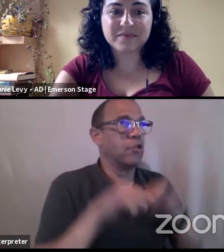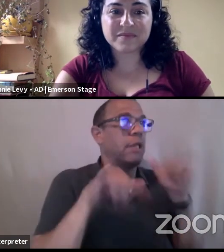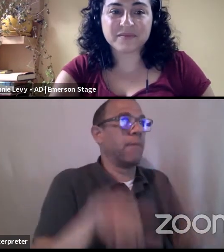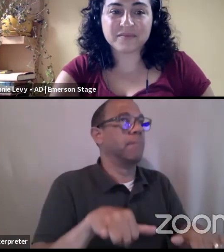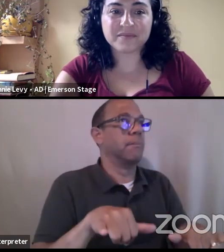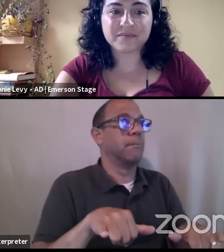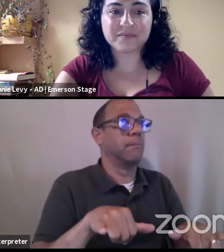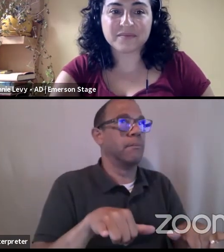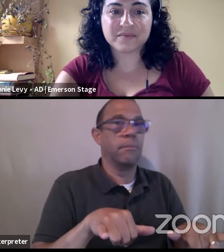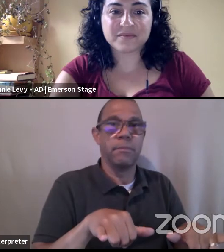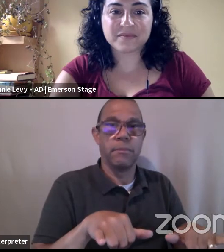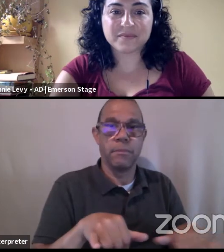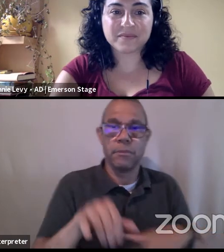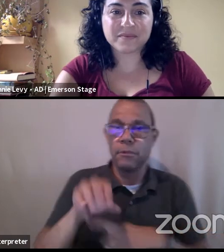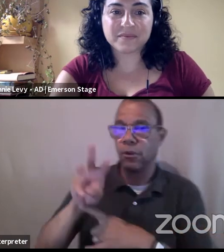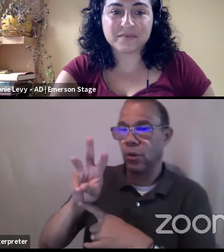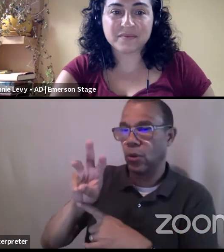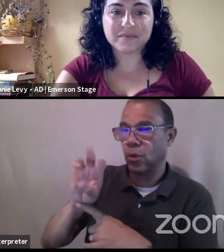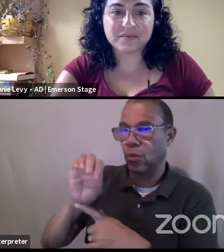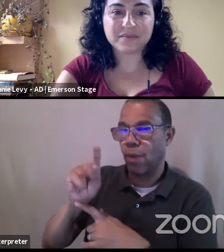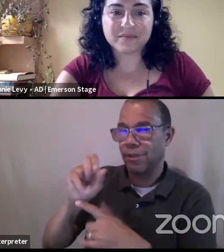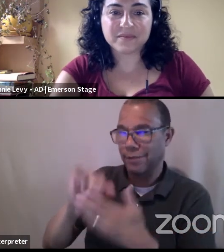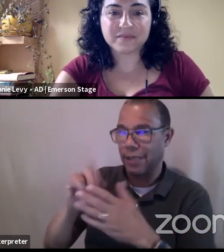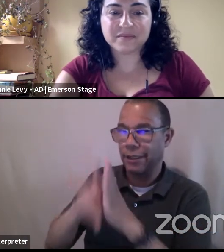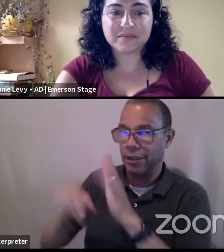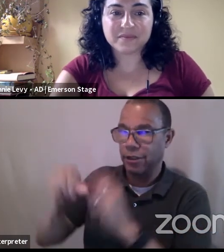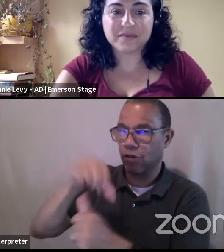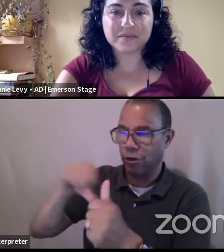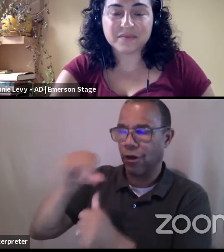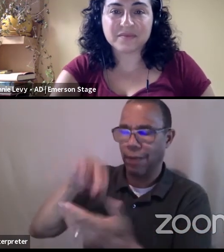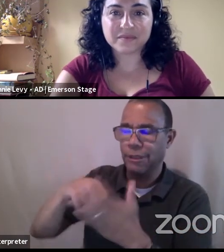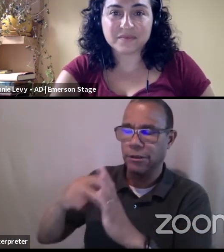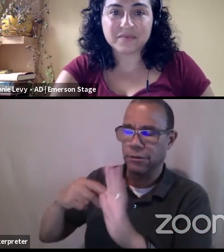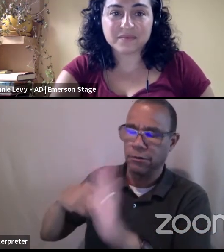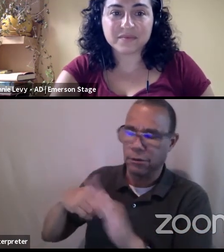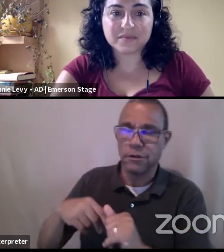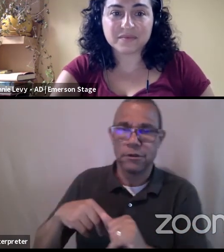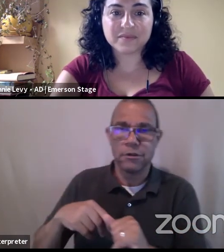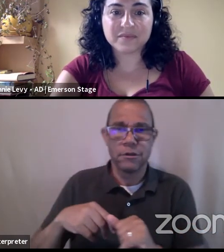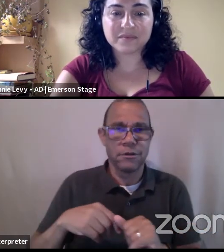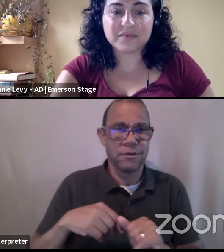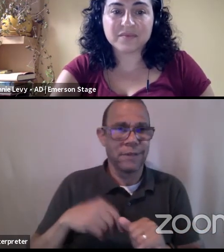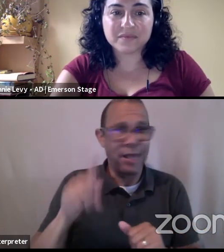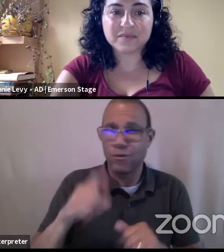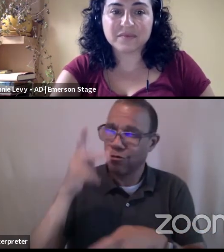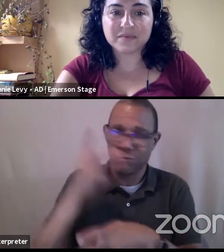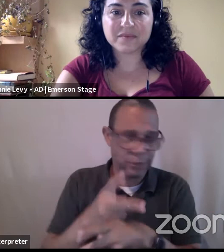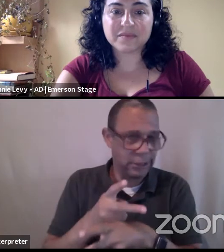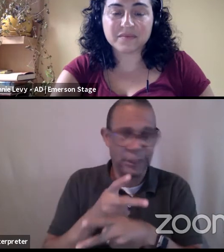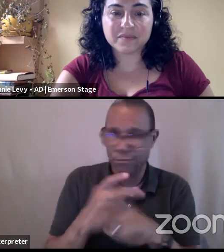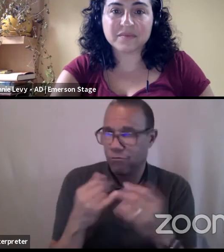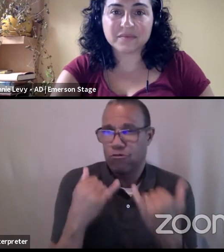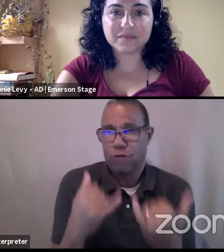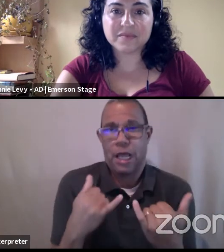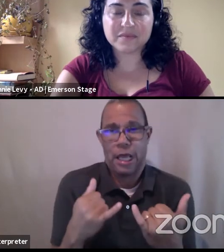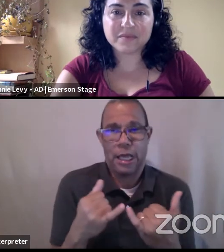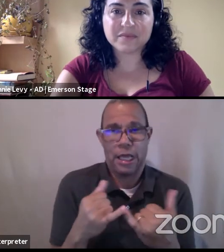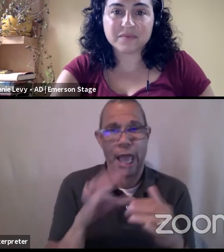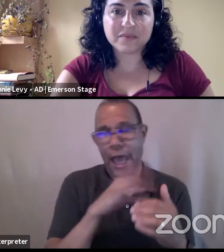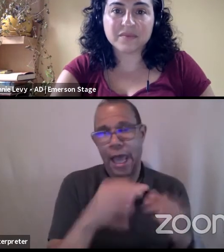know, uh, uh, has to stay today. It has to, has to be relevant. Then, then it becomes essential. If it's relevant,